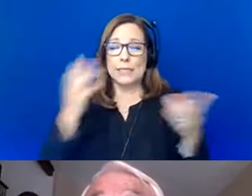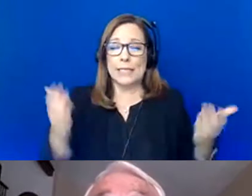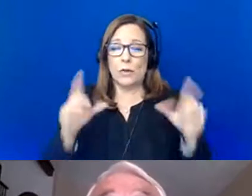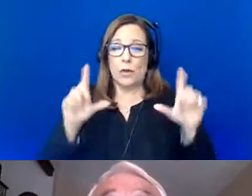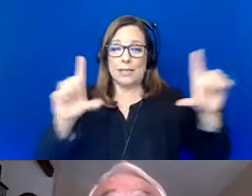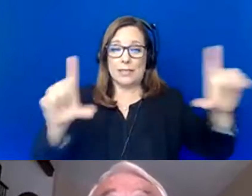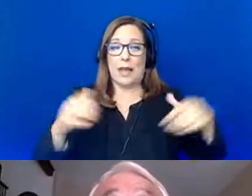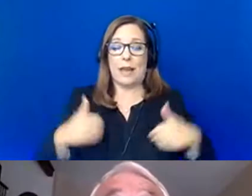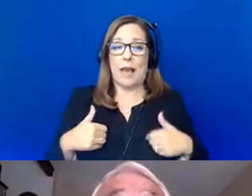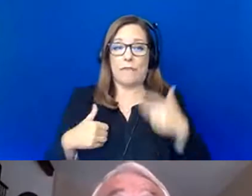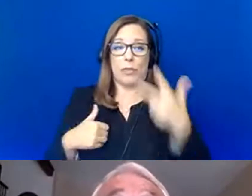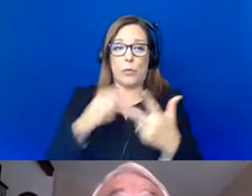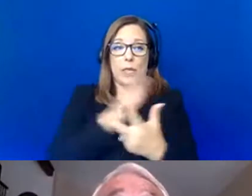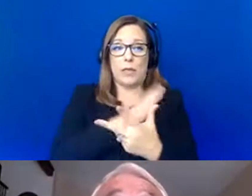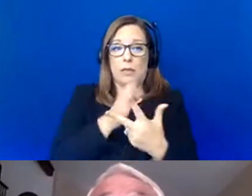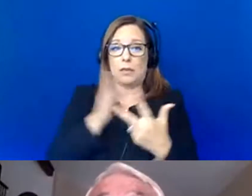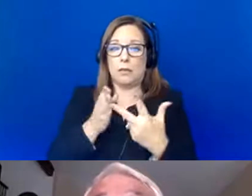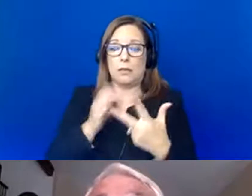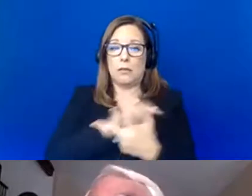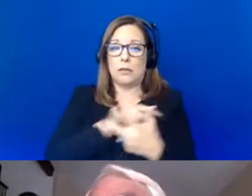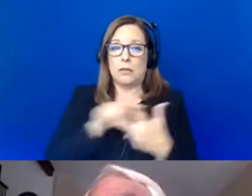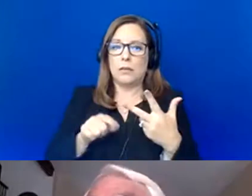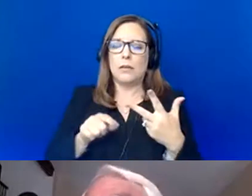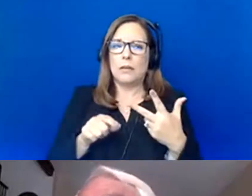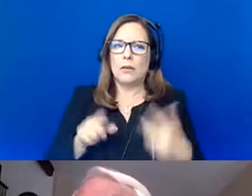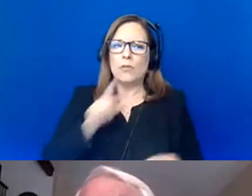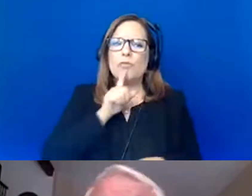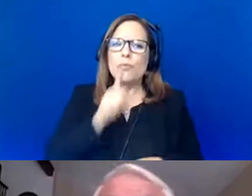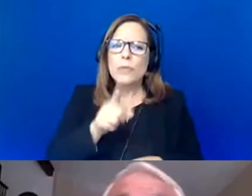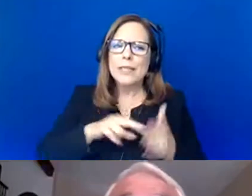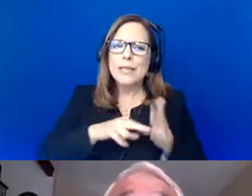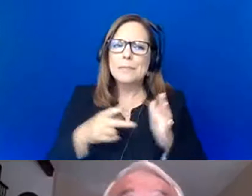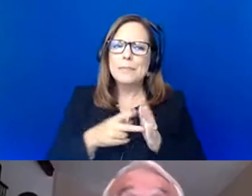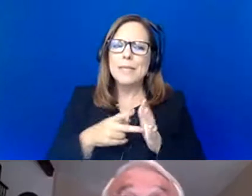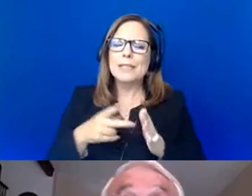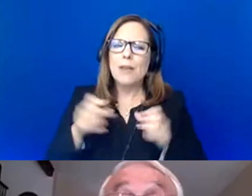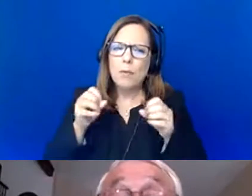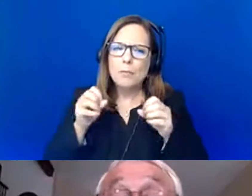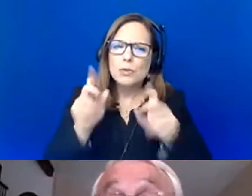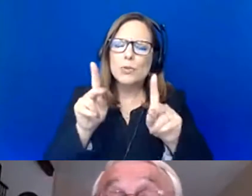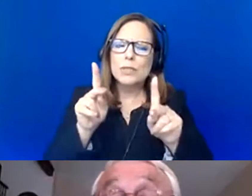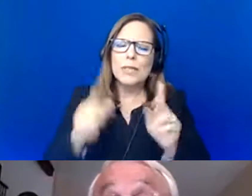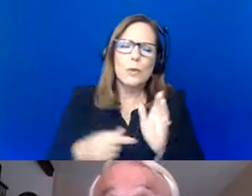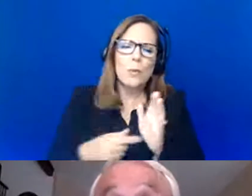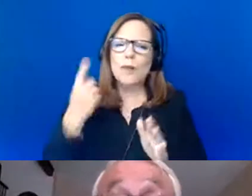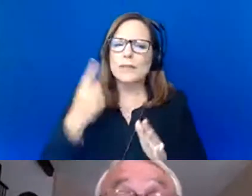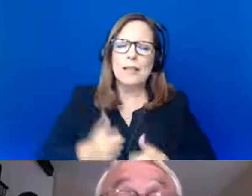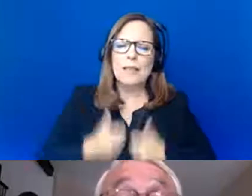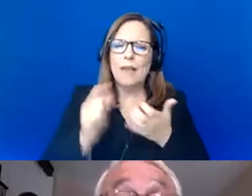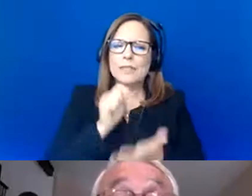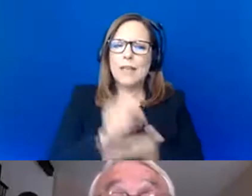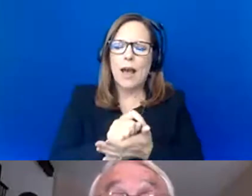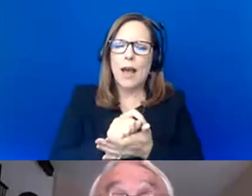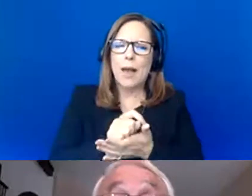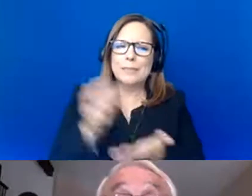highlighted offer us a once-in-a-generation opportunity to build back better with